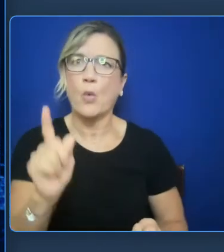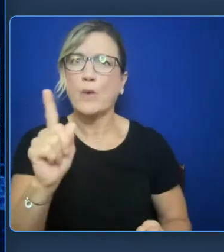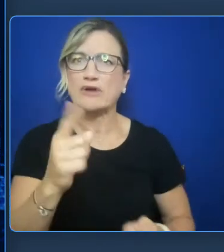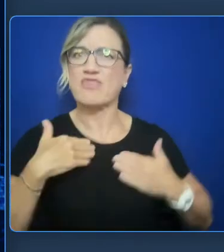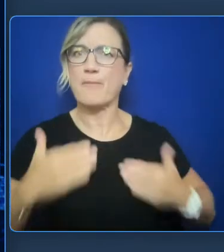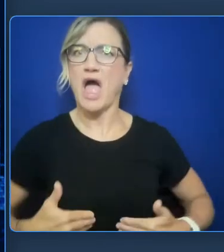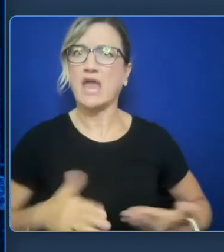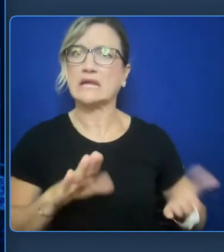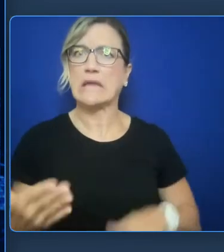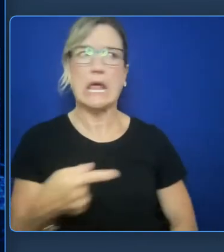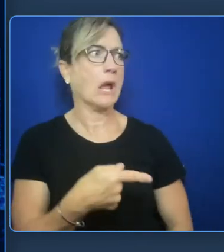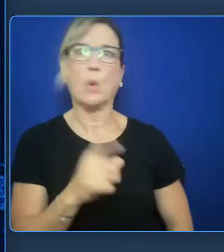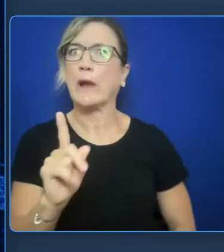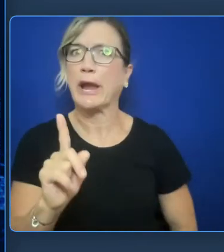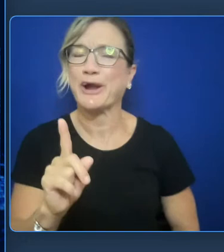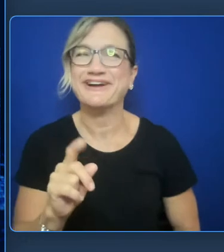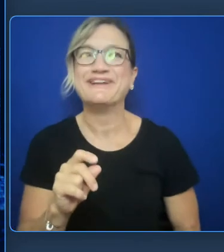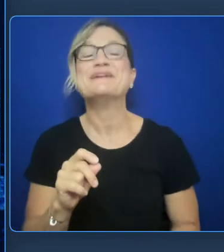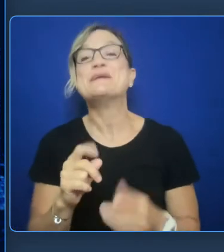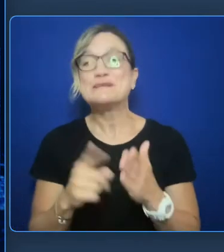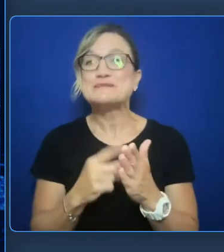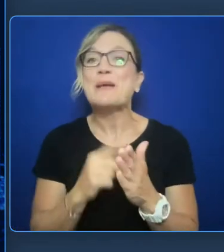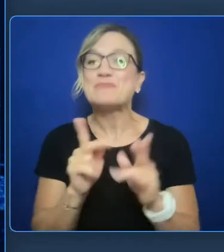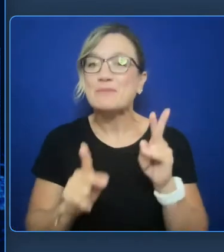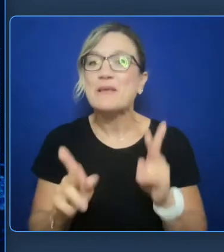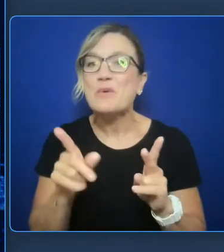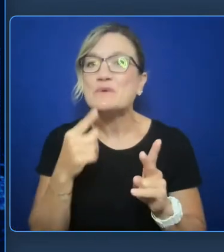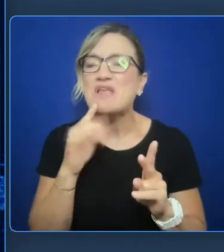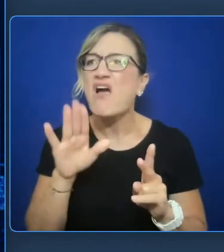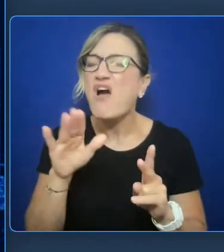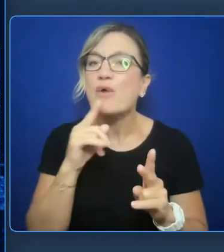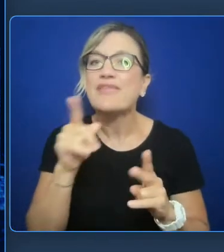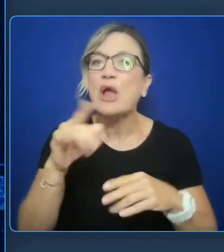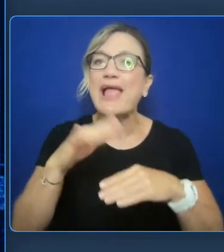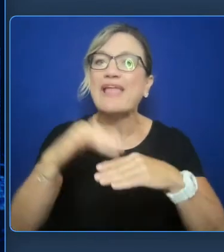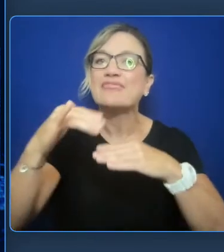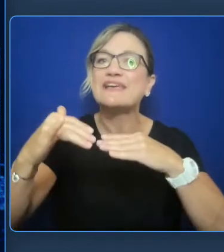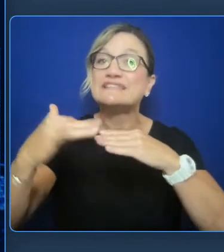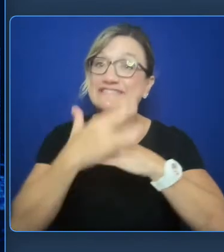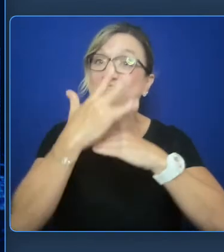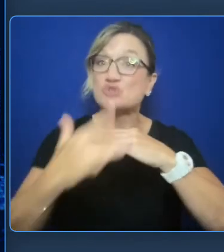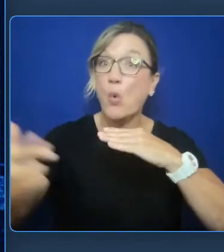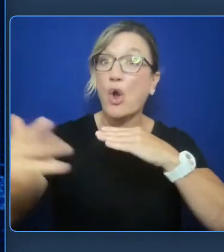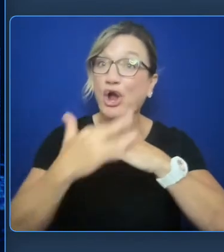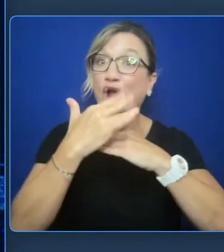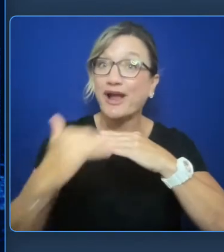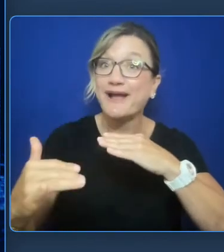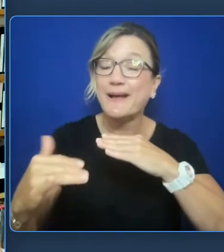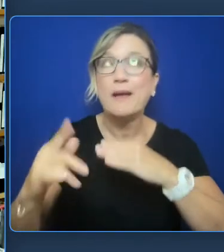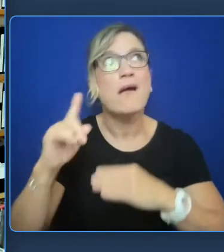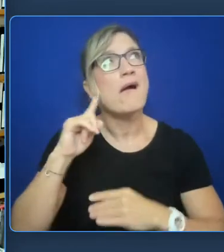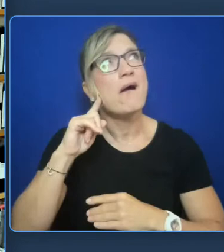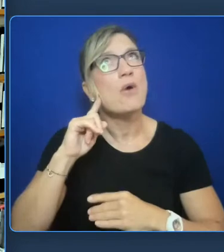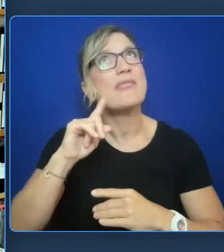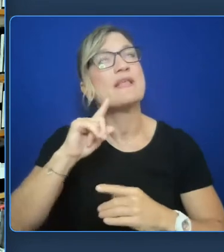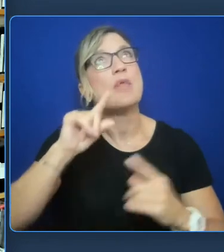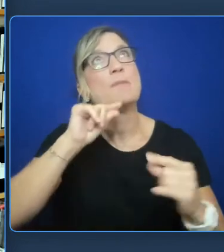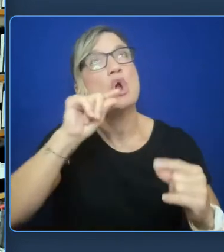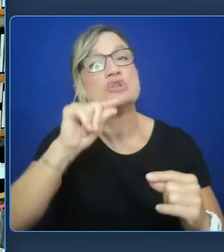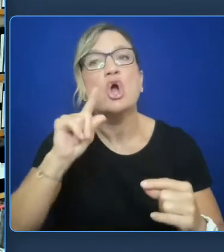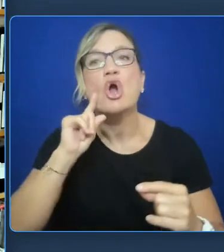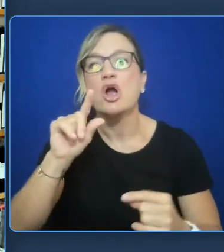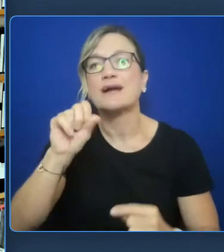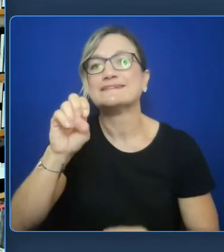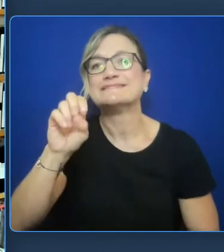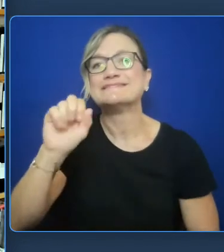or whatever? Right. That's right. That's right. Sometimes people will say, well, they're at the seashore, you know, because they figure the birds are seagulls